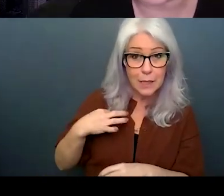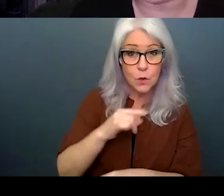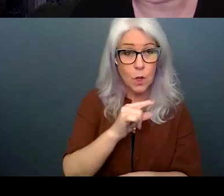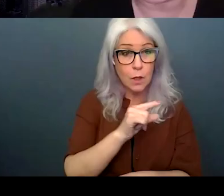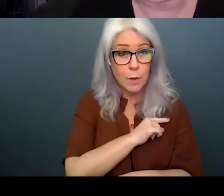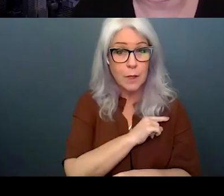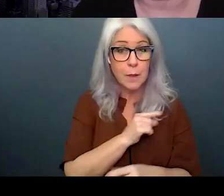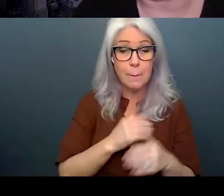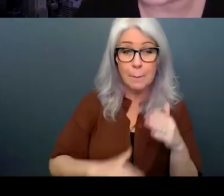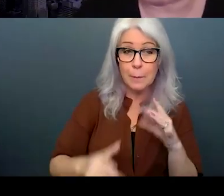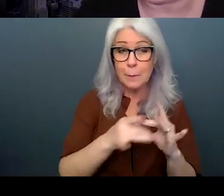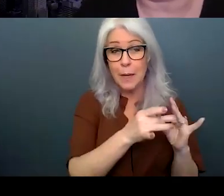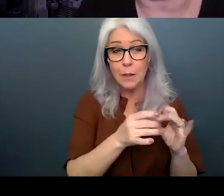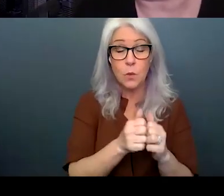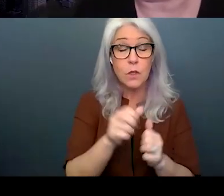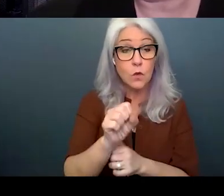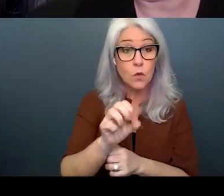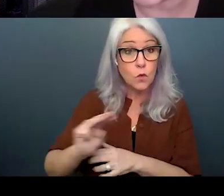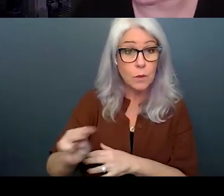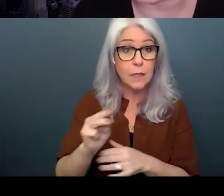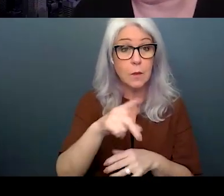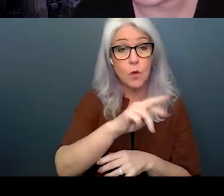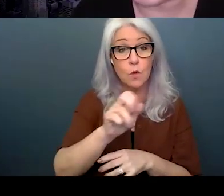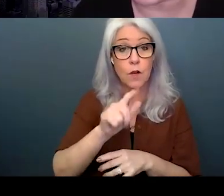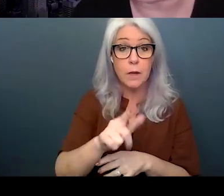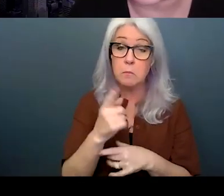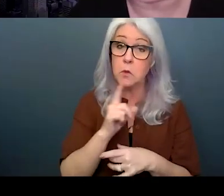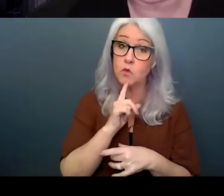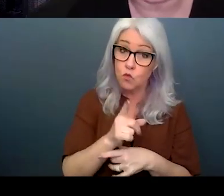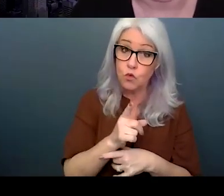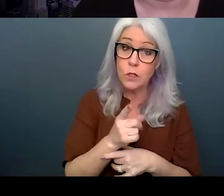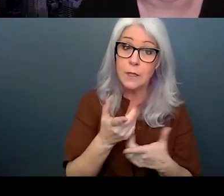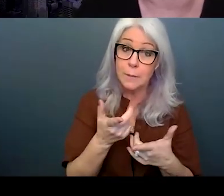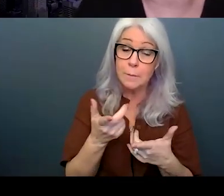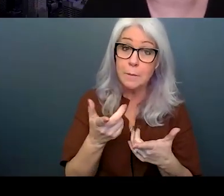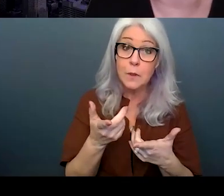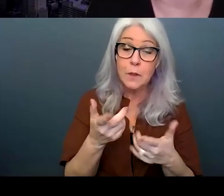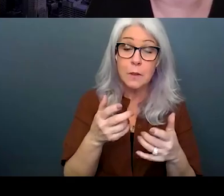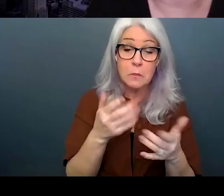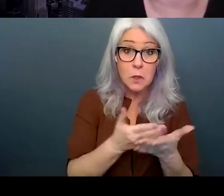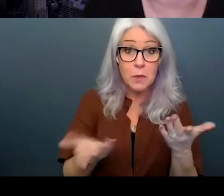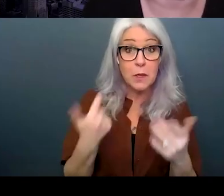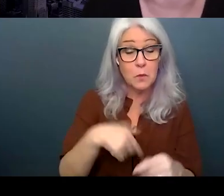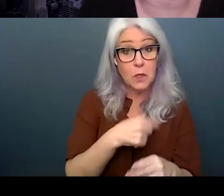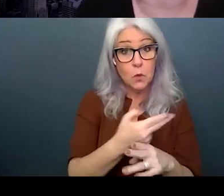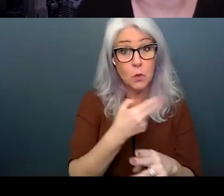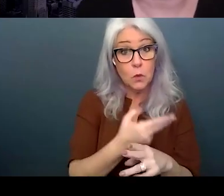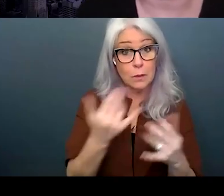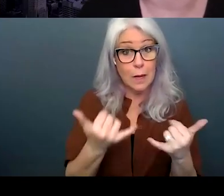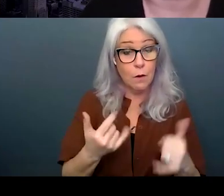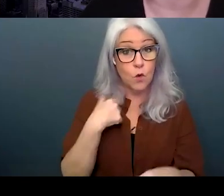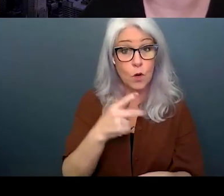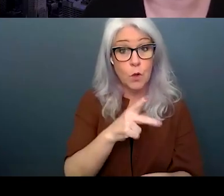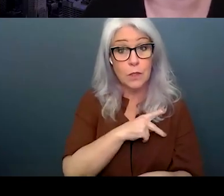media profiles has become an inevitable reality of personnel selection. However, research suggests that